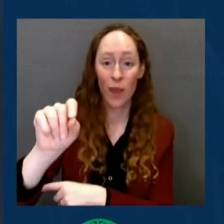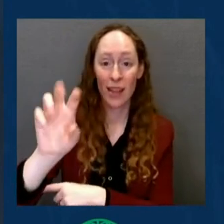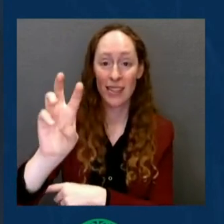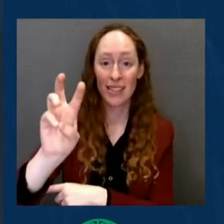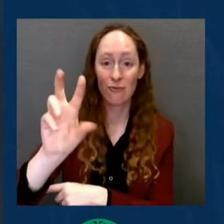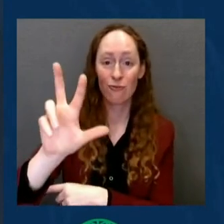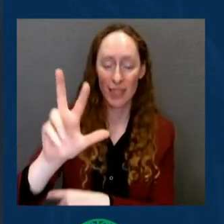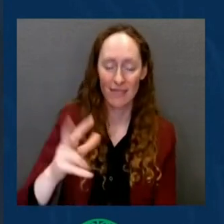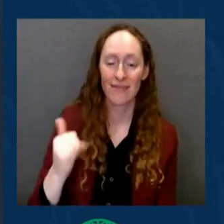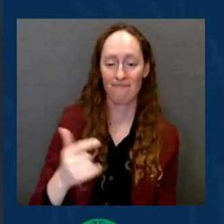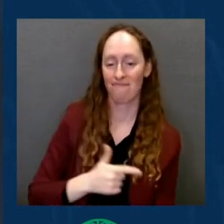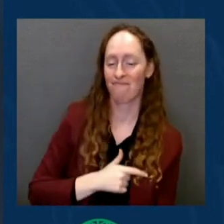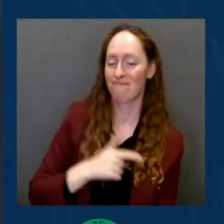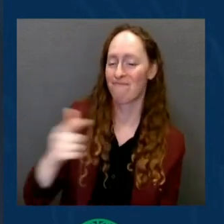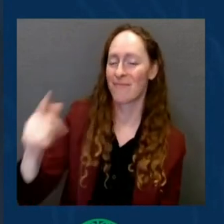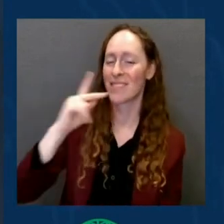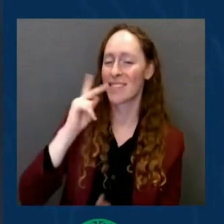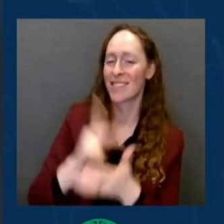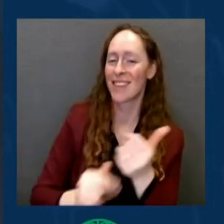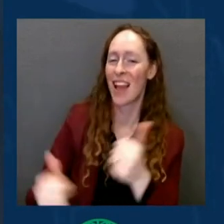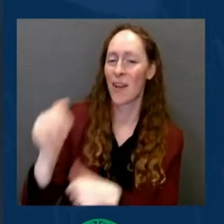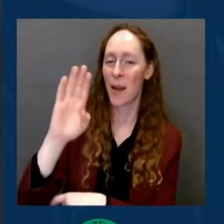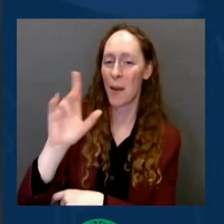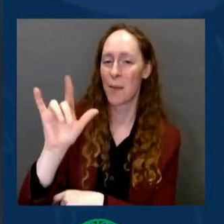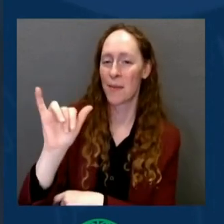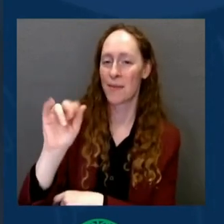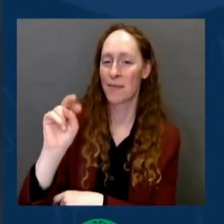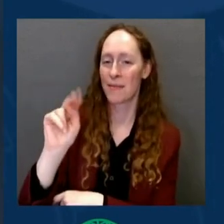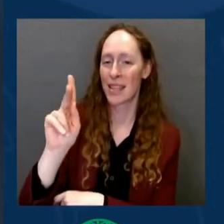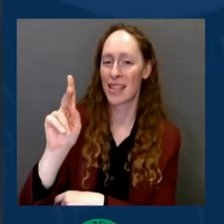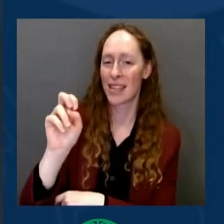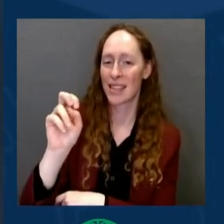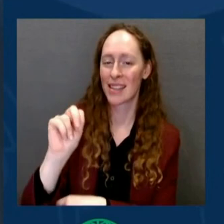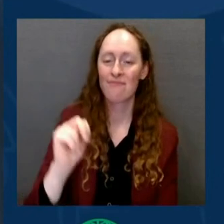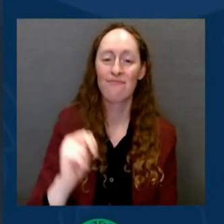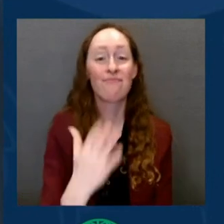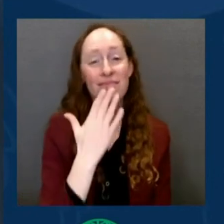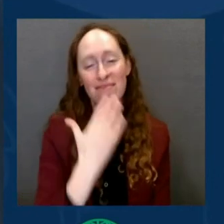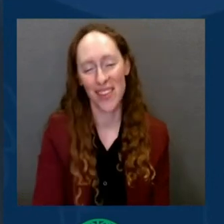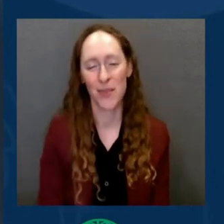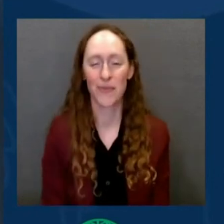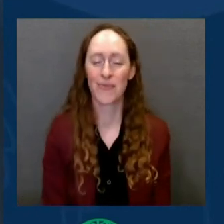our discussion. Again, thank you so much for being here. Appreciate it.